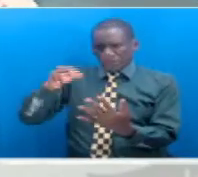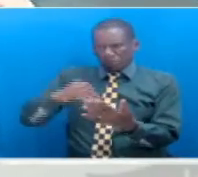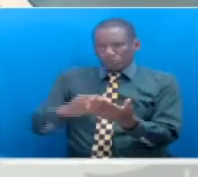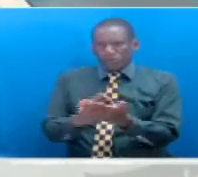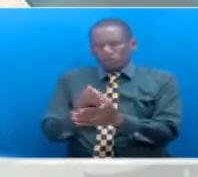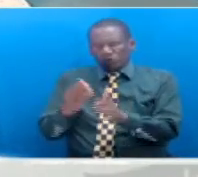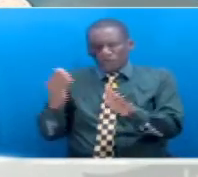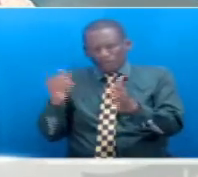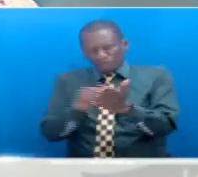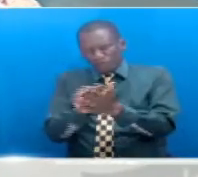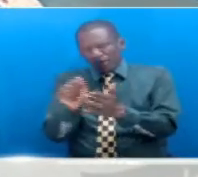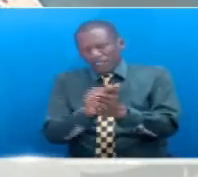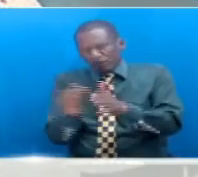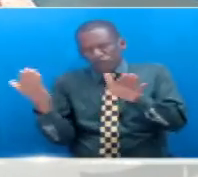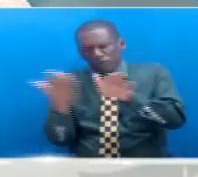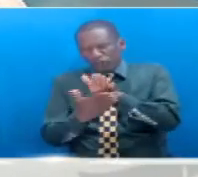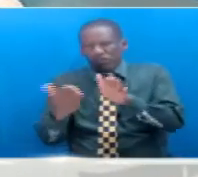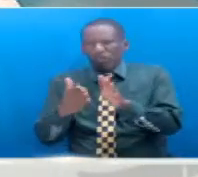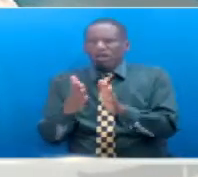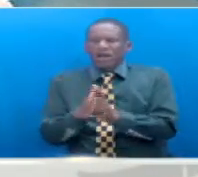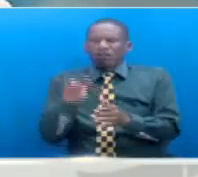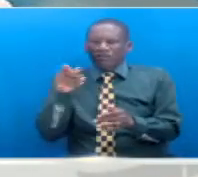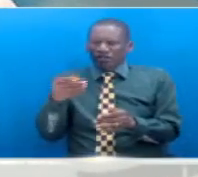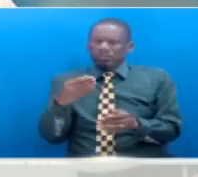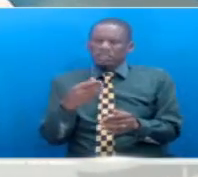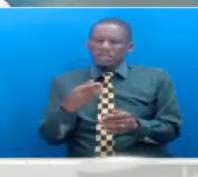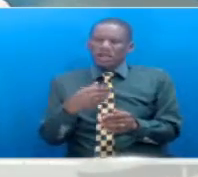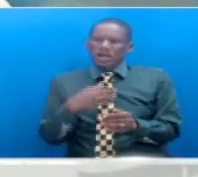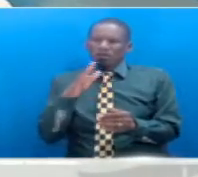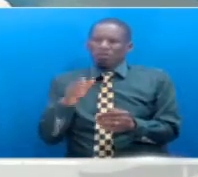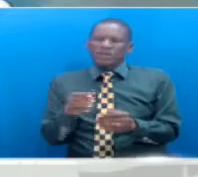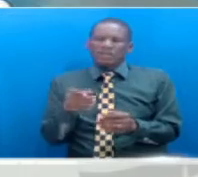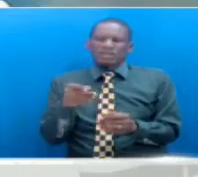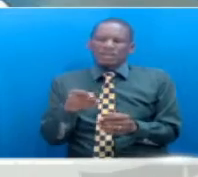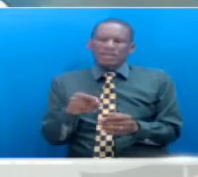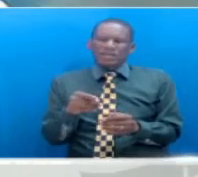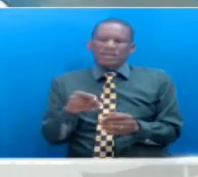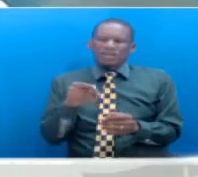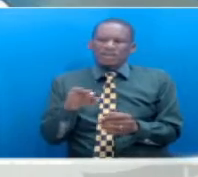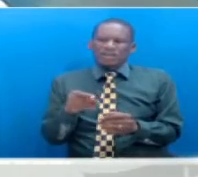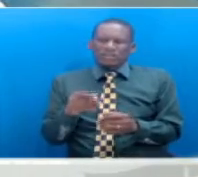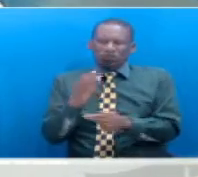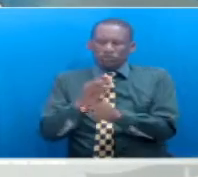the physical register, and it had been very, very